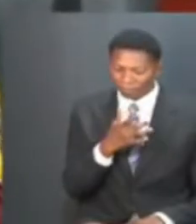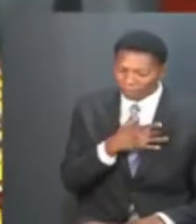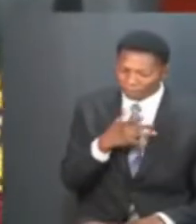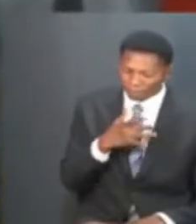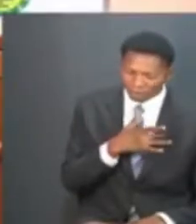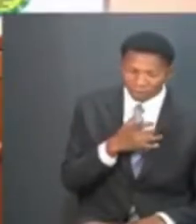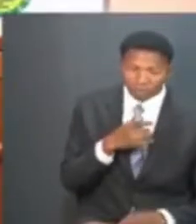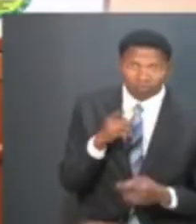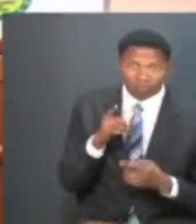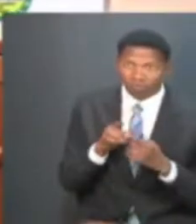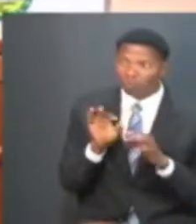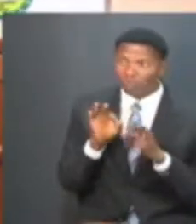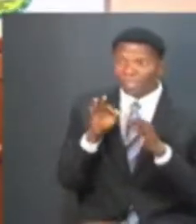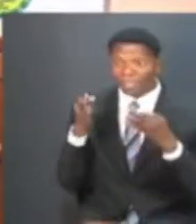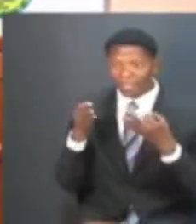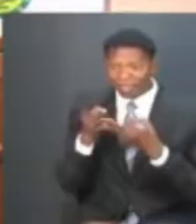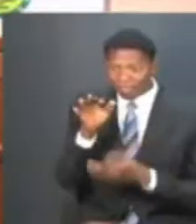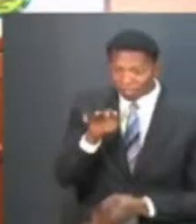the family